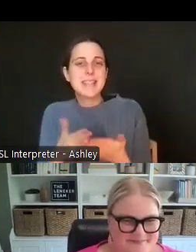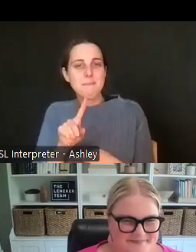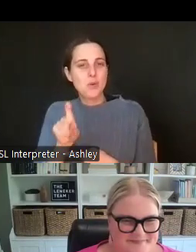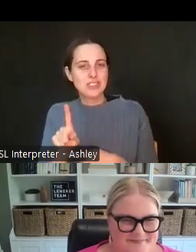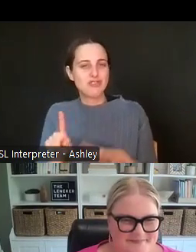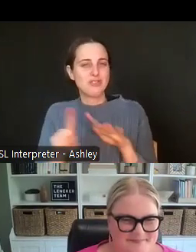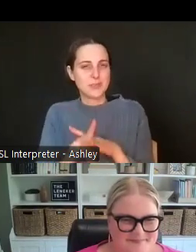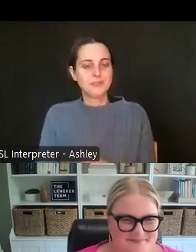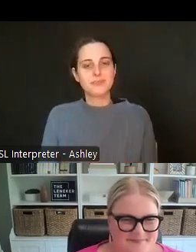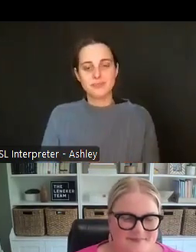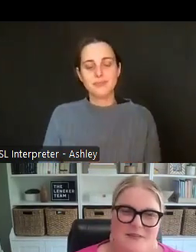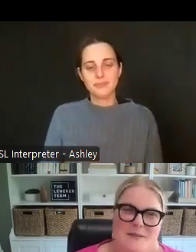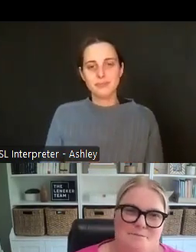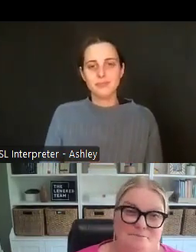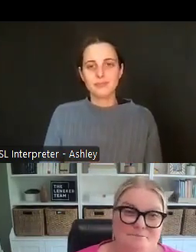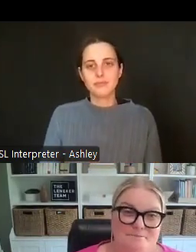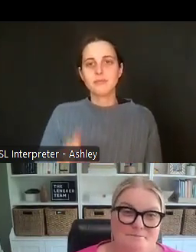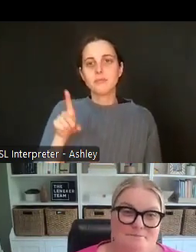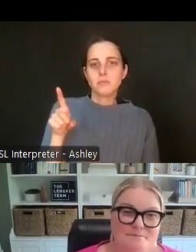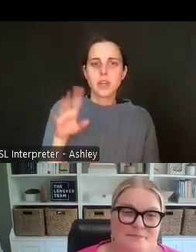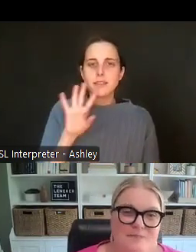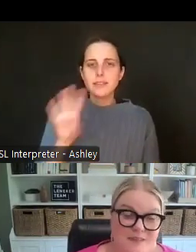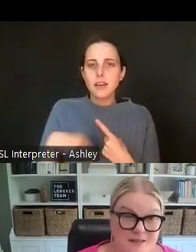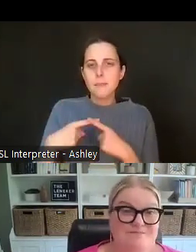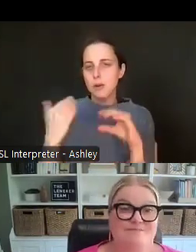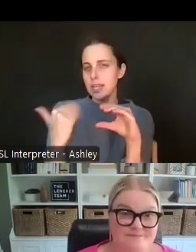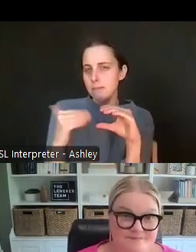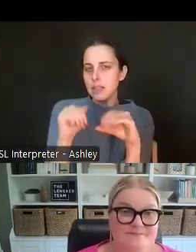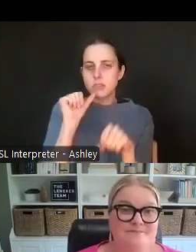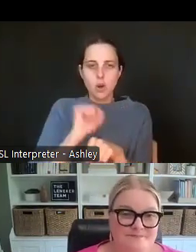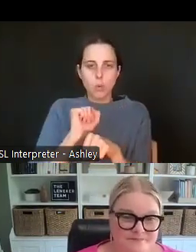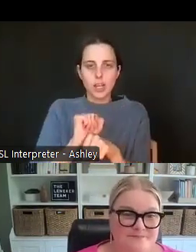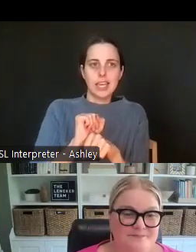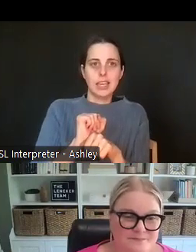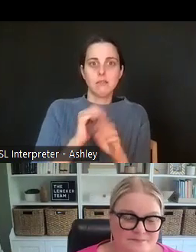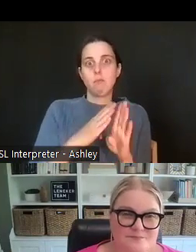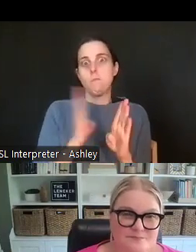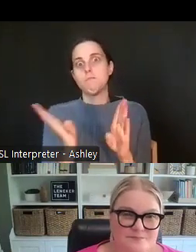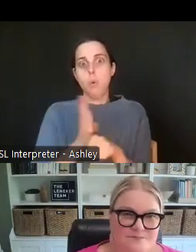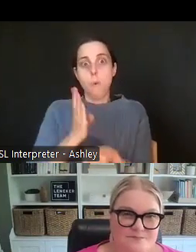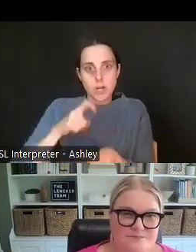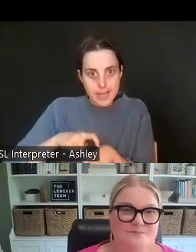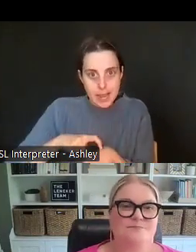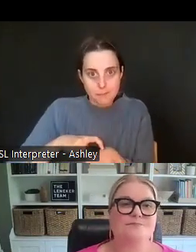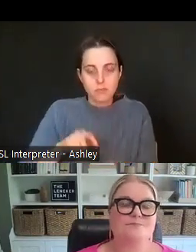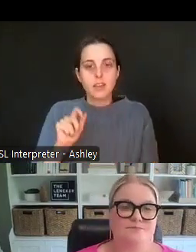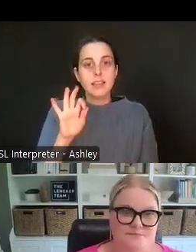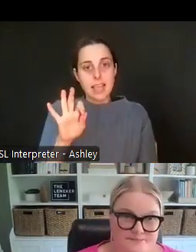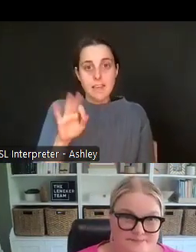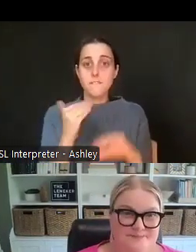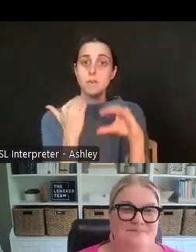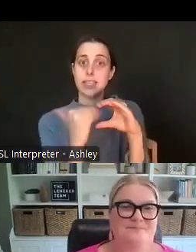person in response to, the talk about the emails and not working outside of hours, they said if we send emails during the